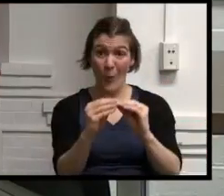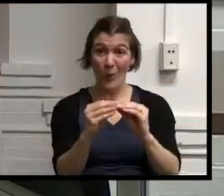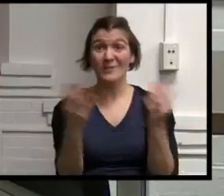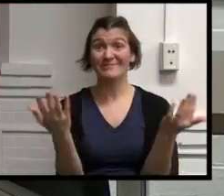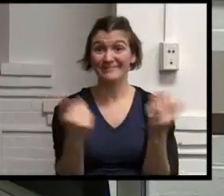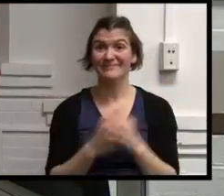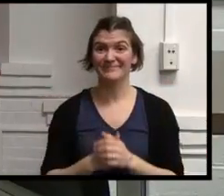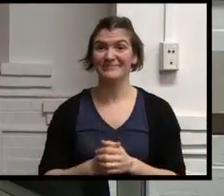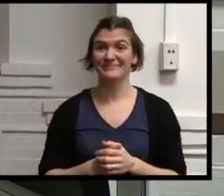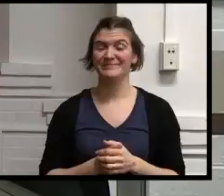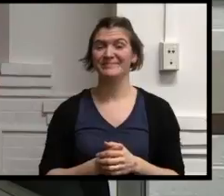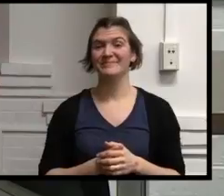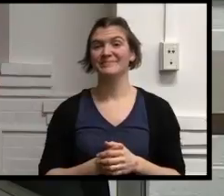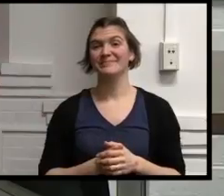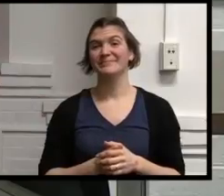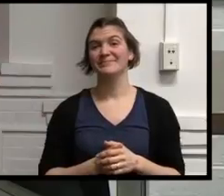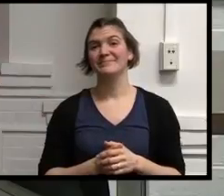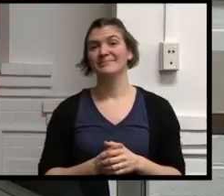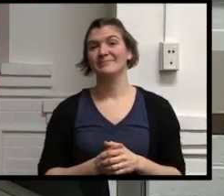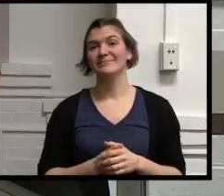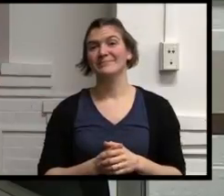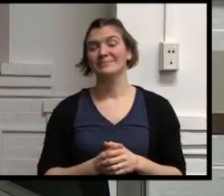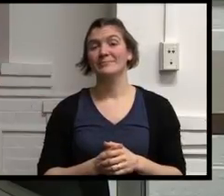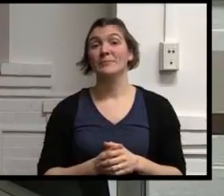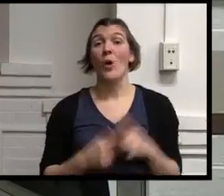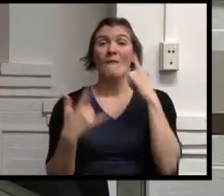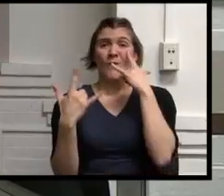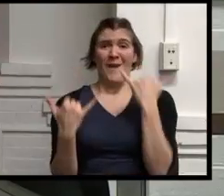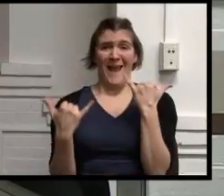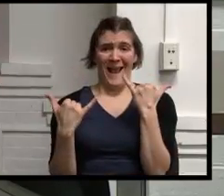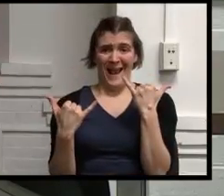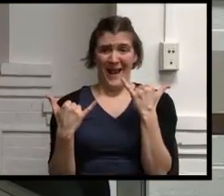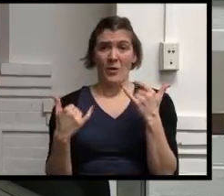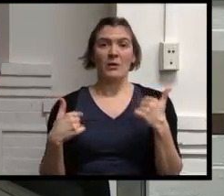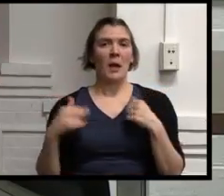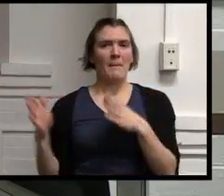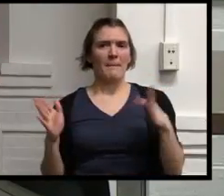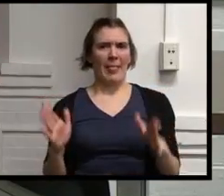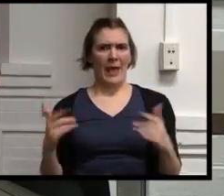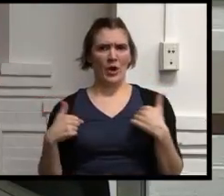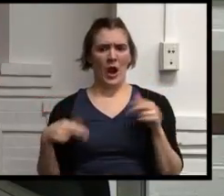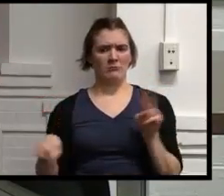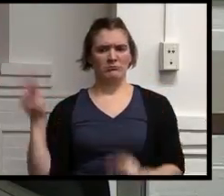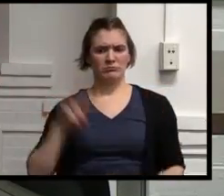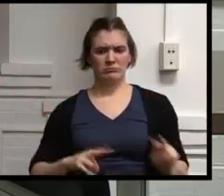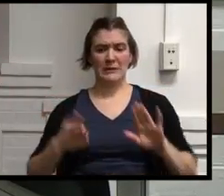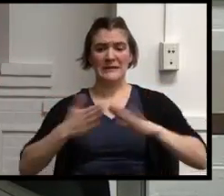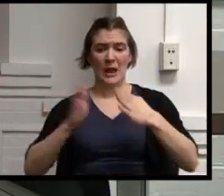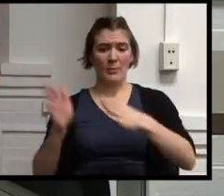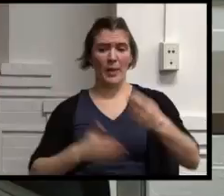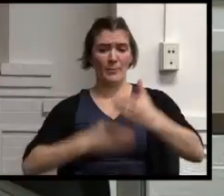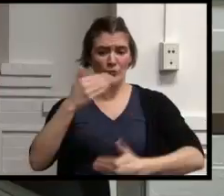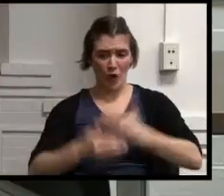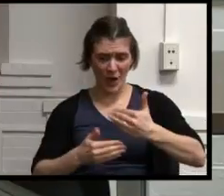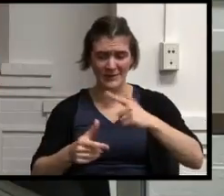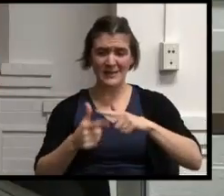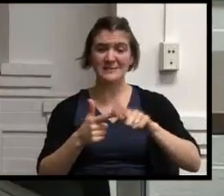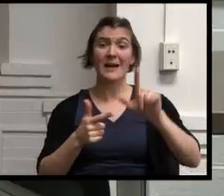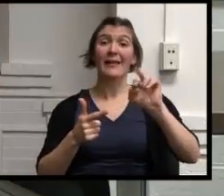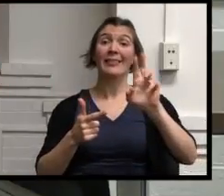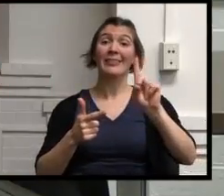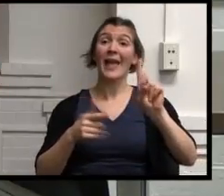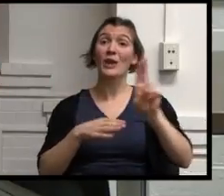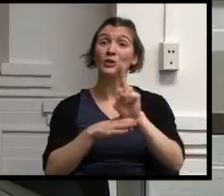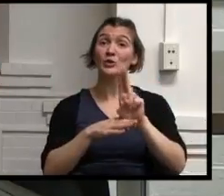space. In the interim, from a planning standpoint, through the town plan process and then through the land use regulations